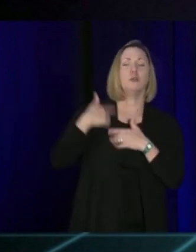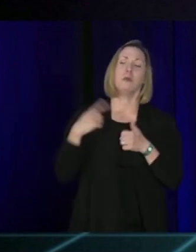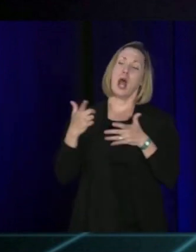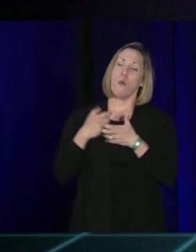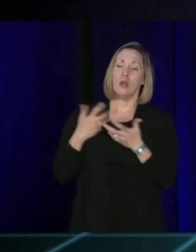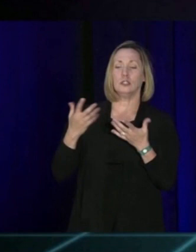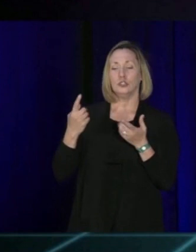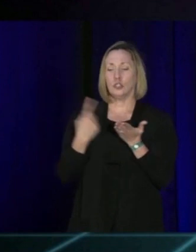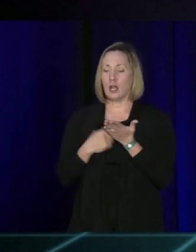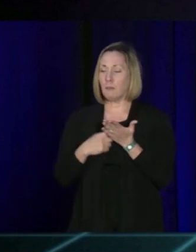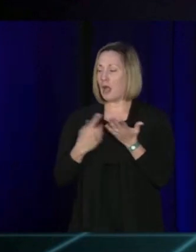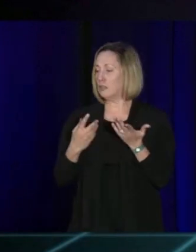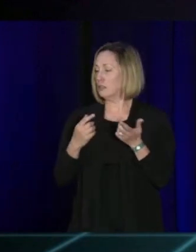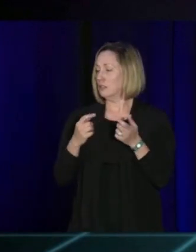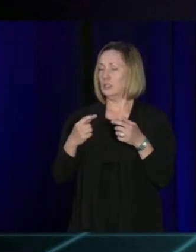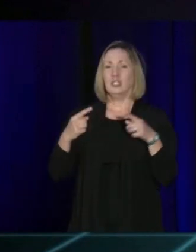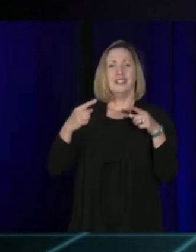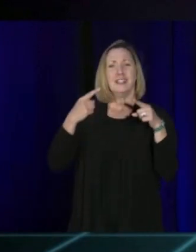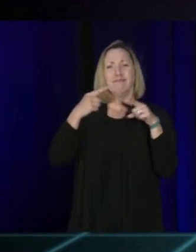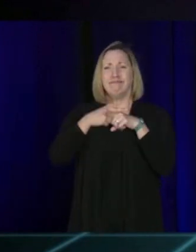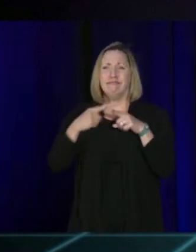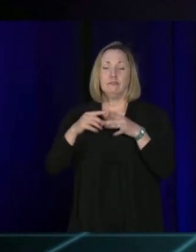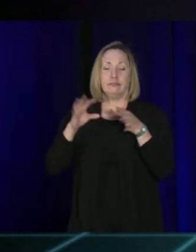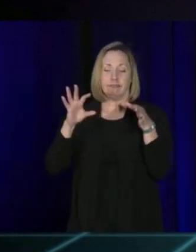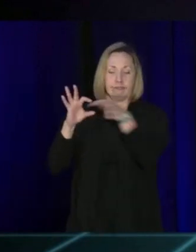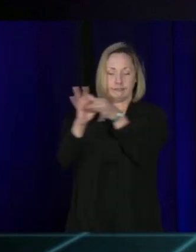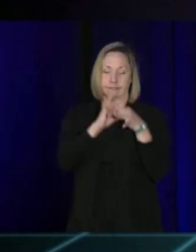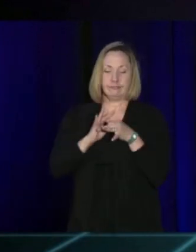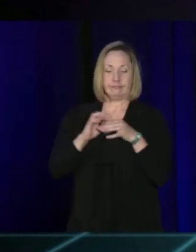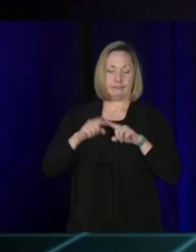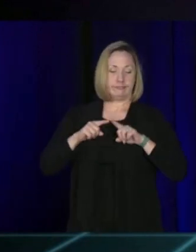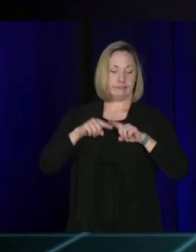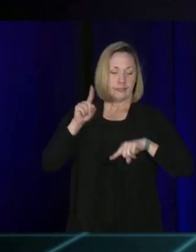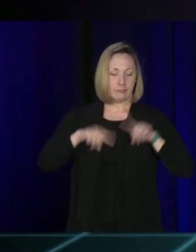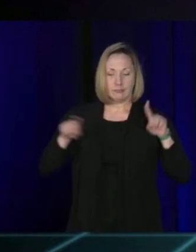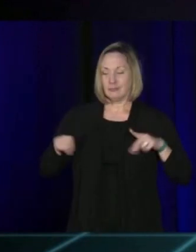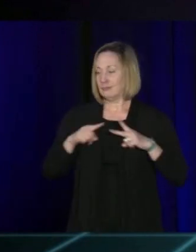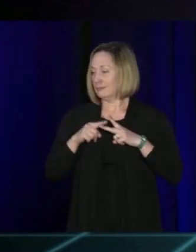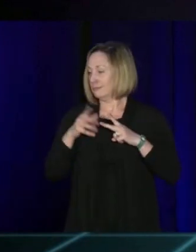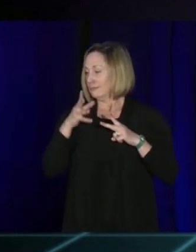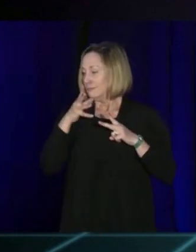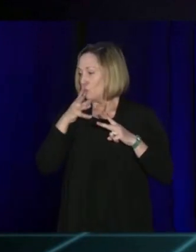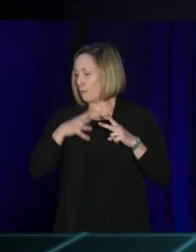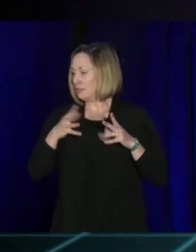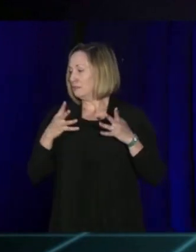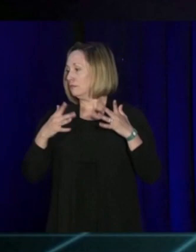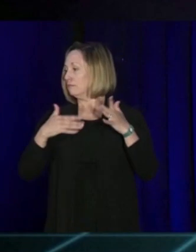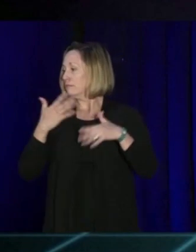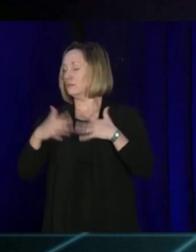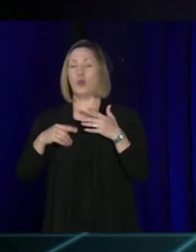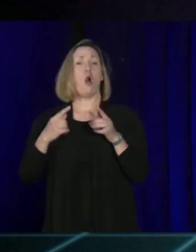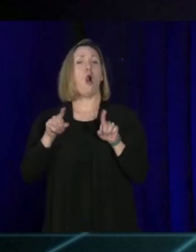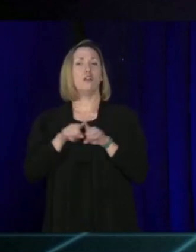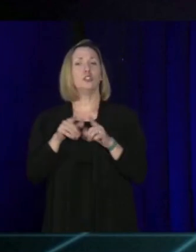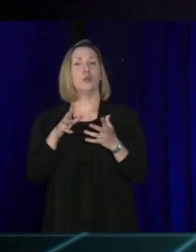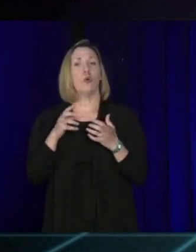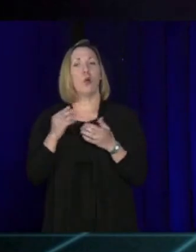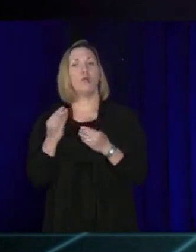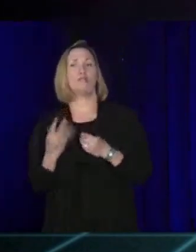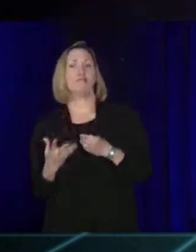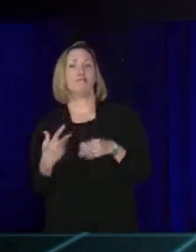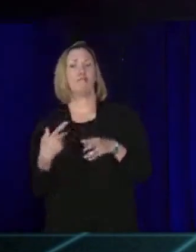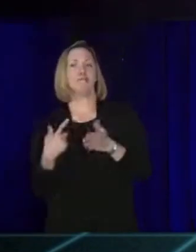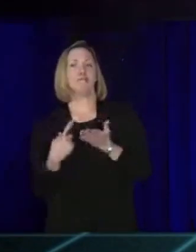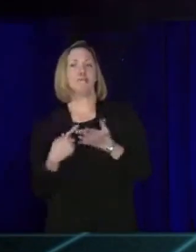of moments we had, diverging paths or trouble in paradise, and also what I think that are lessons learned from it.